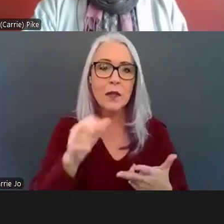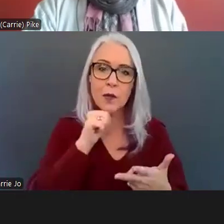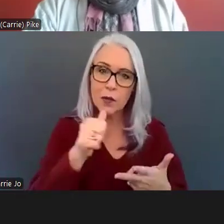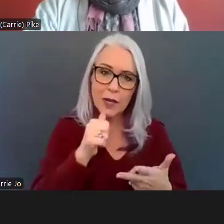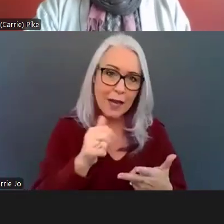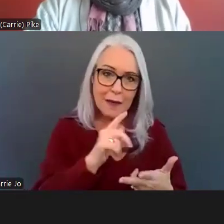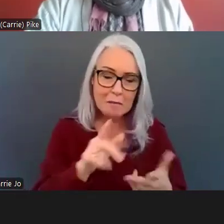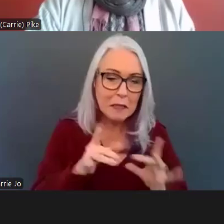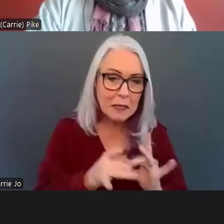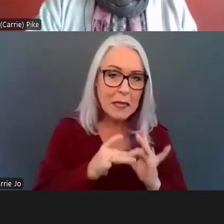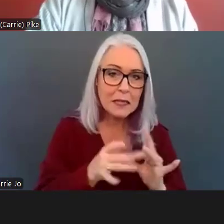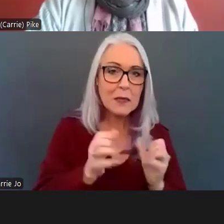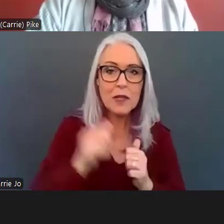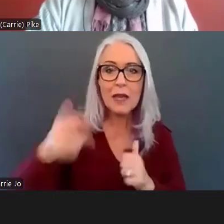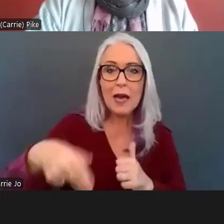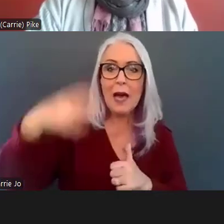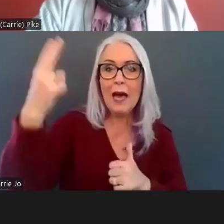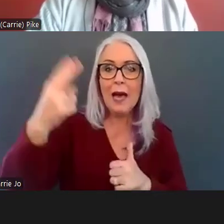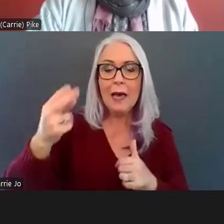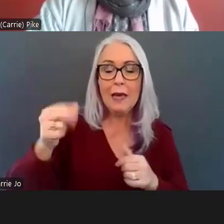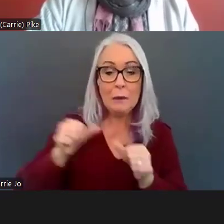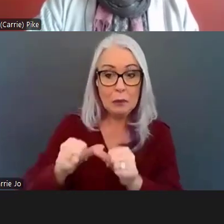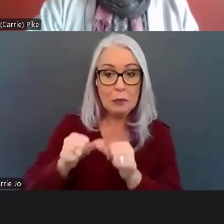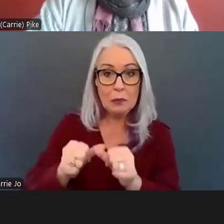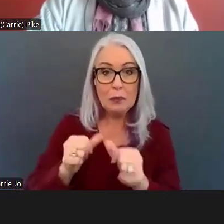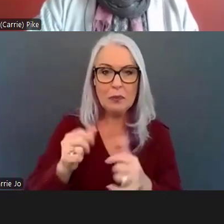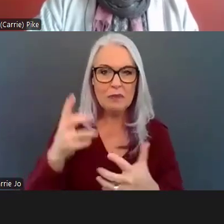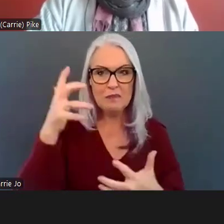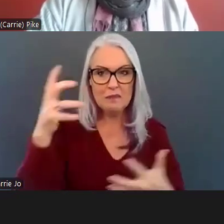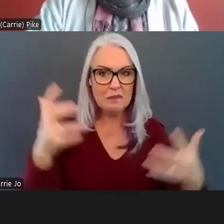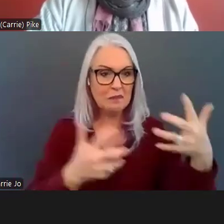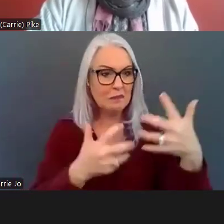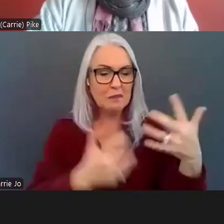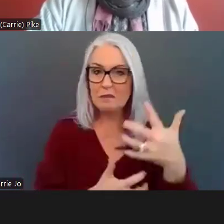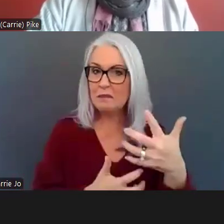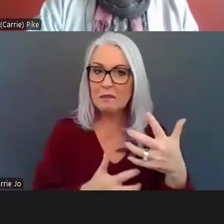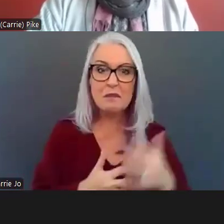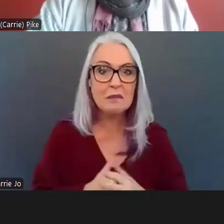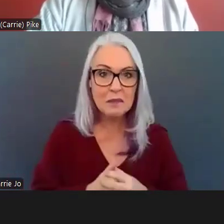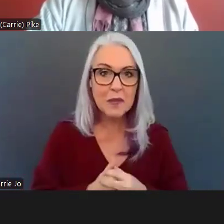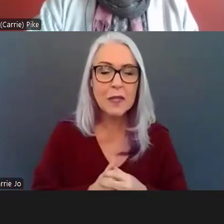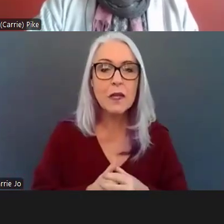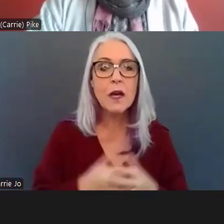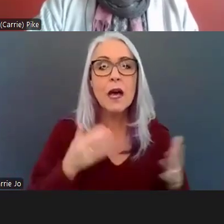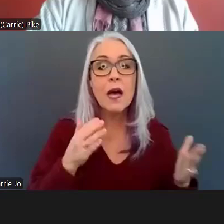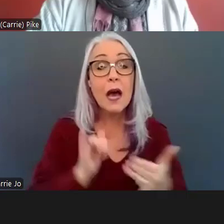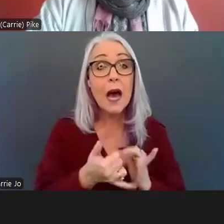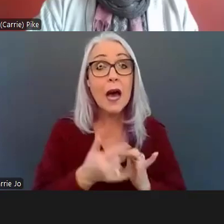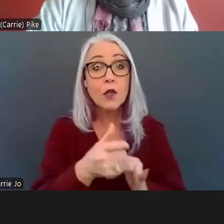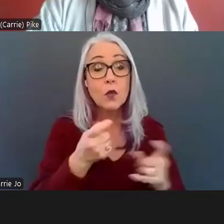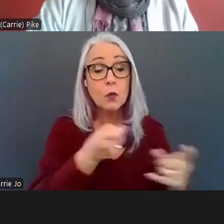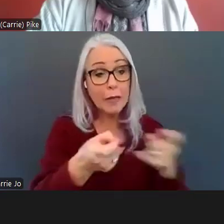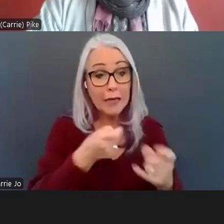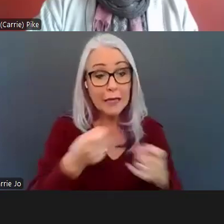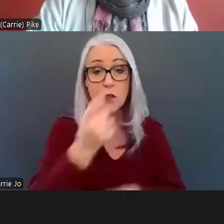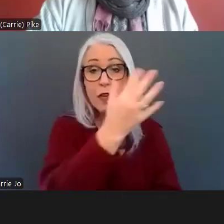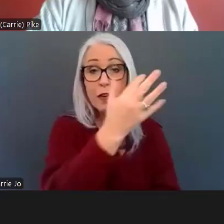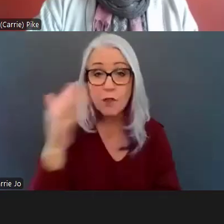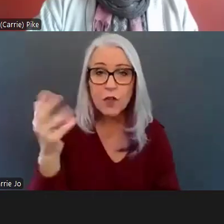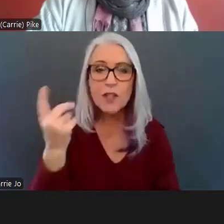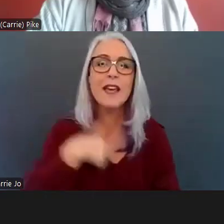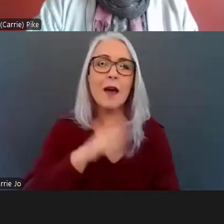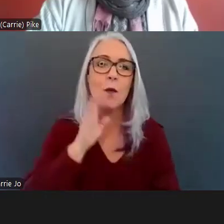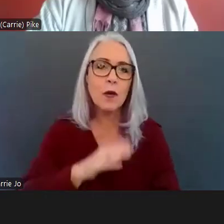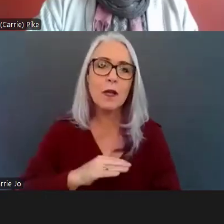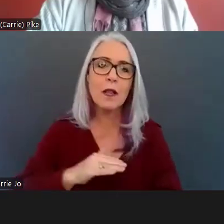predation because of the mismatch, and found that the way you manage the forest can reduce that predation risk